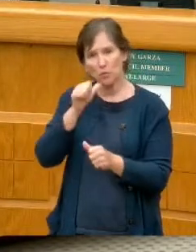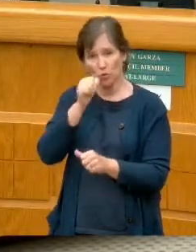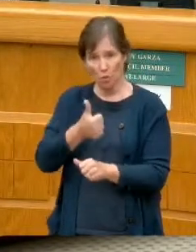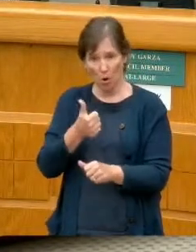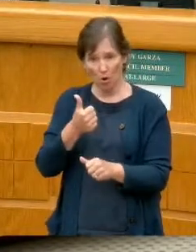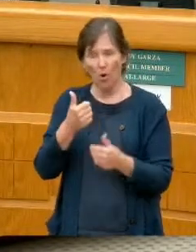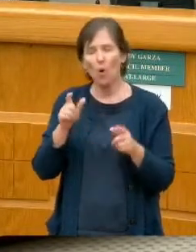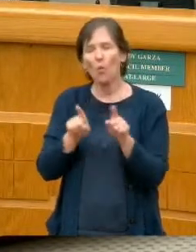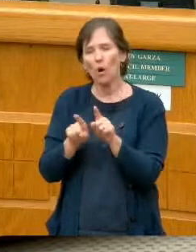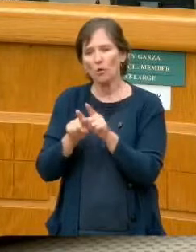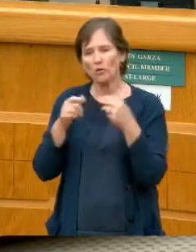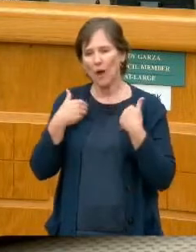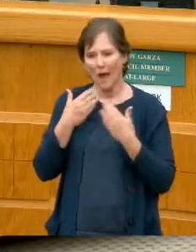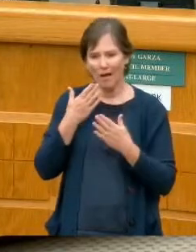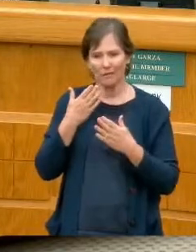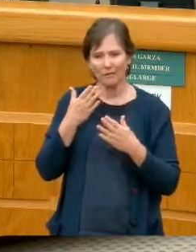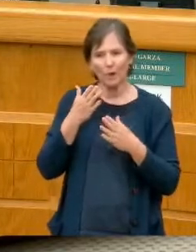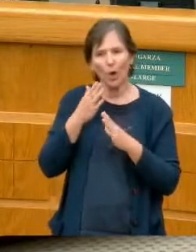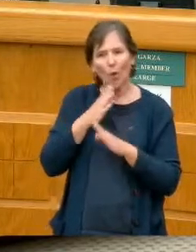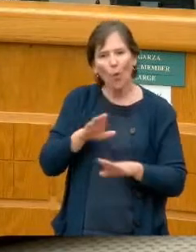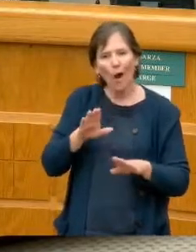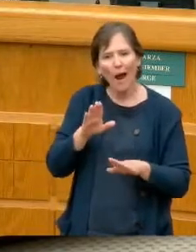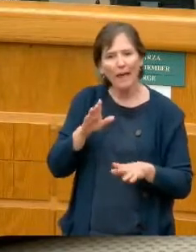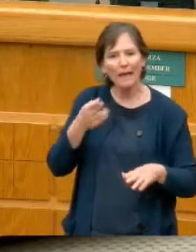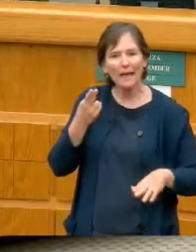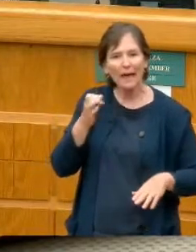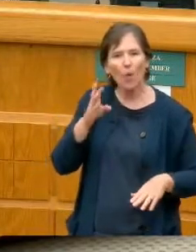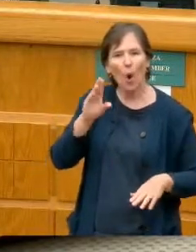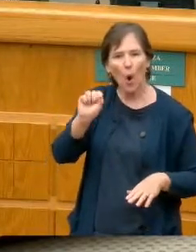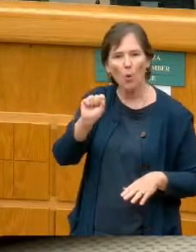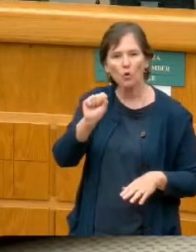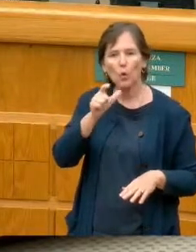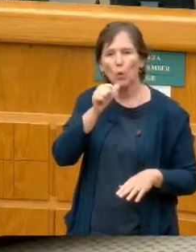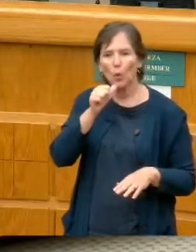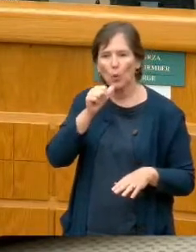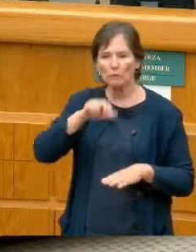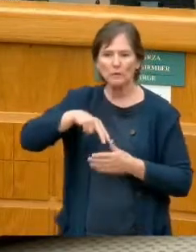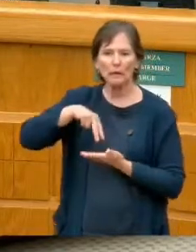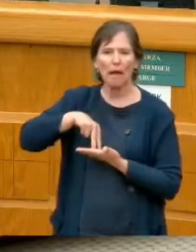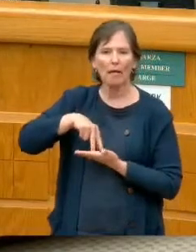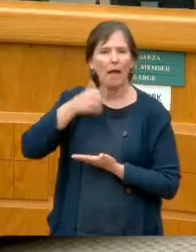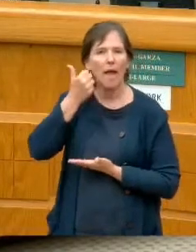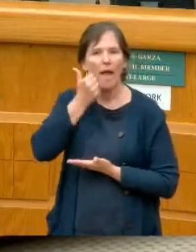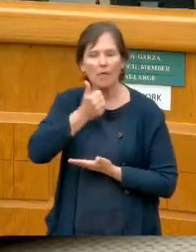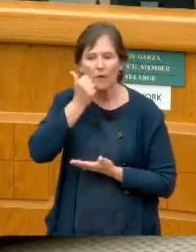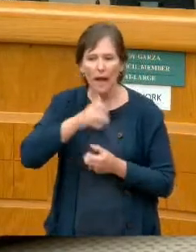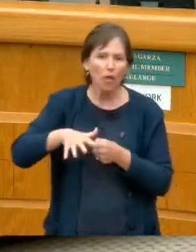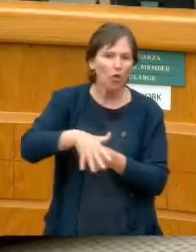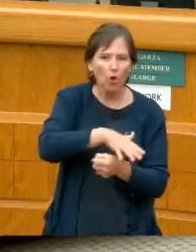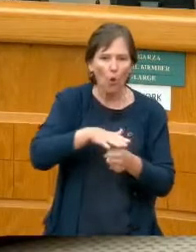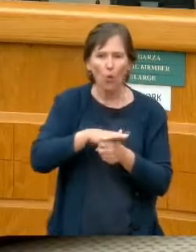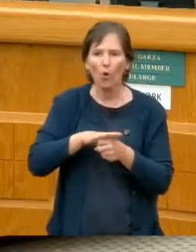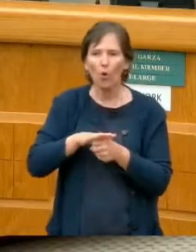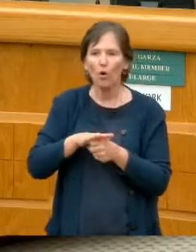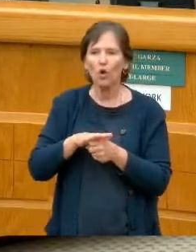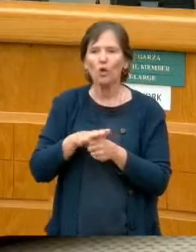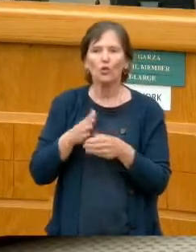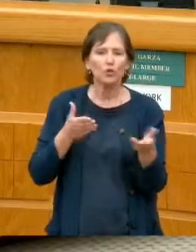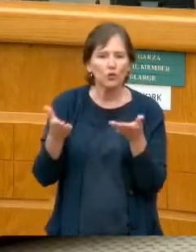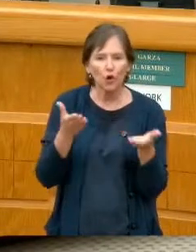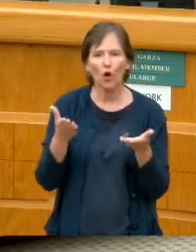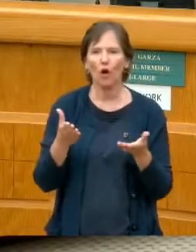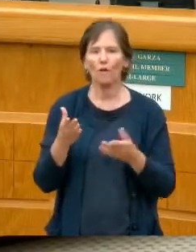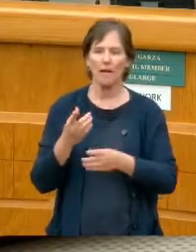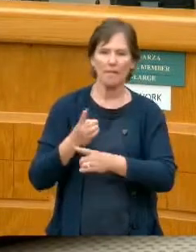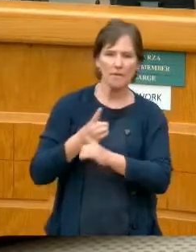who stand ready each and every day to serve and to protect and to defend us, and yes, to rescue us. And whether it